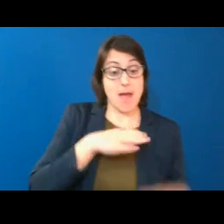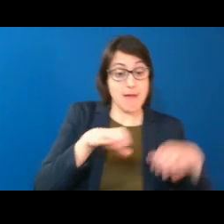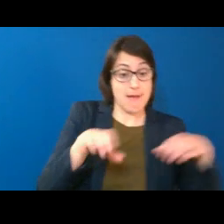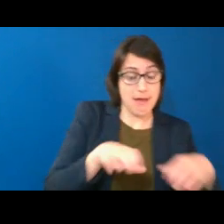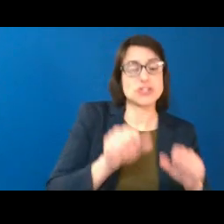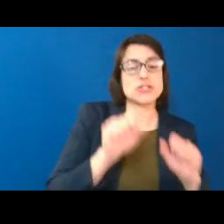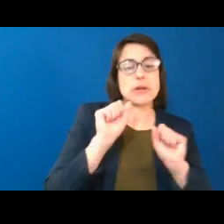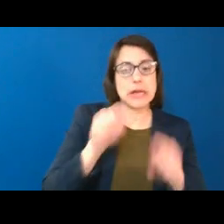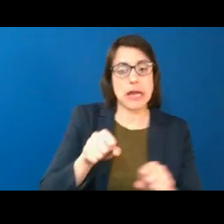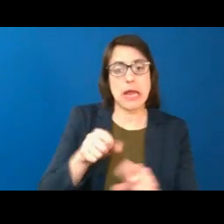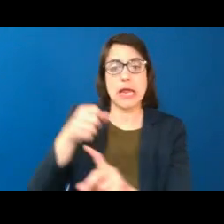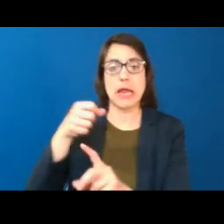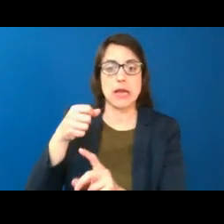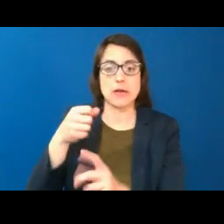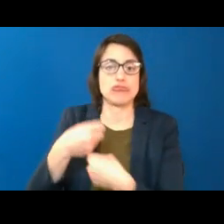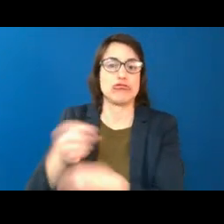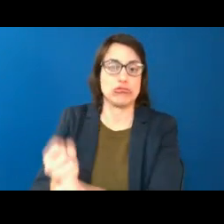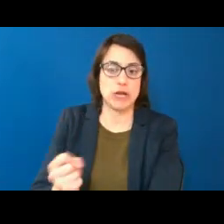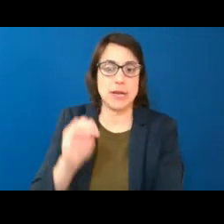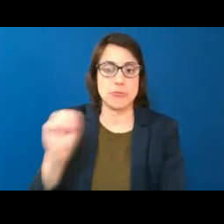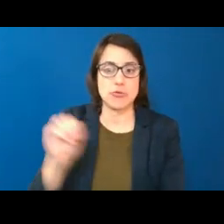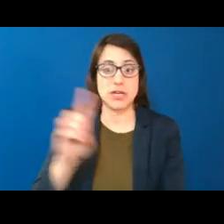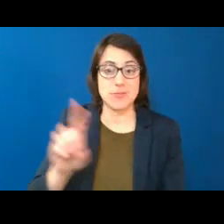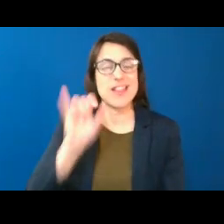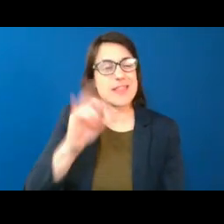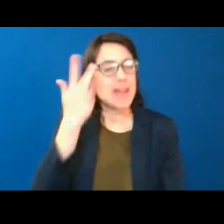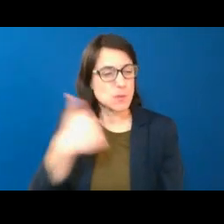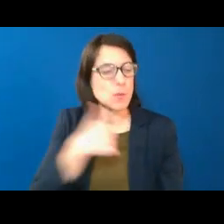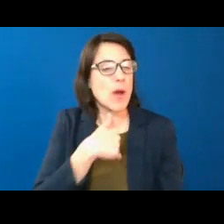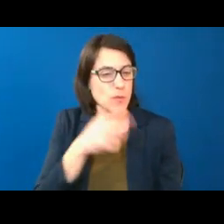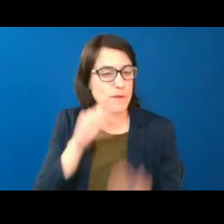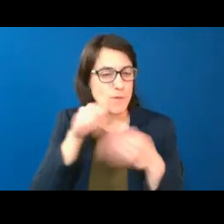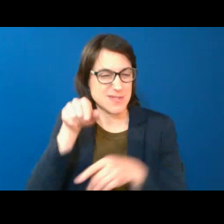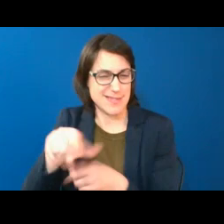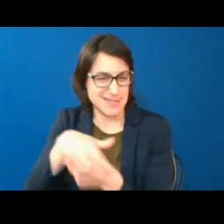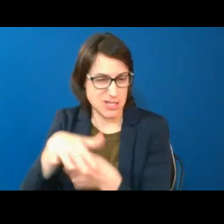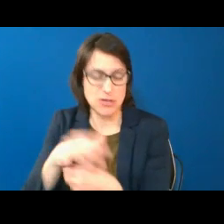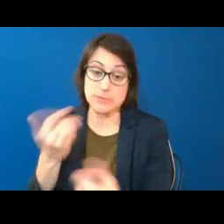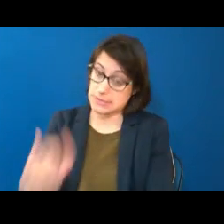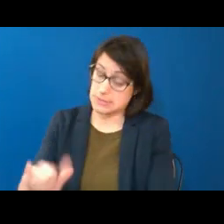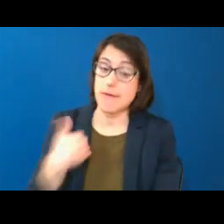focused on this area, because it still has that impact. Next slide, please.